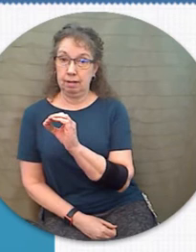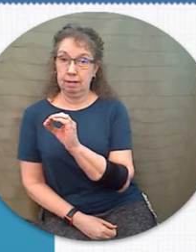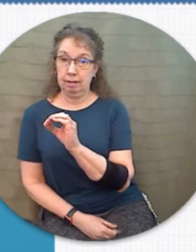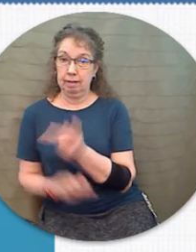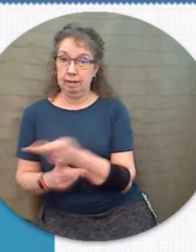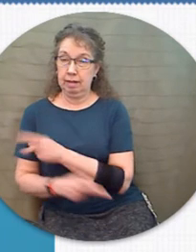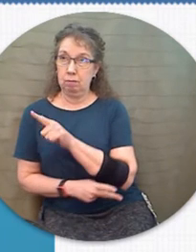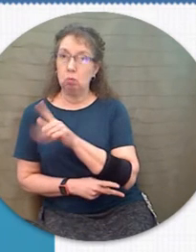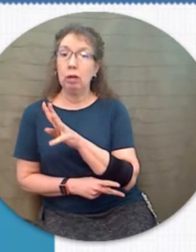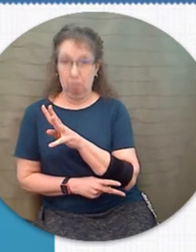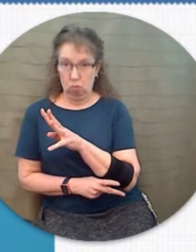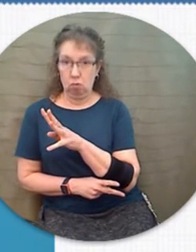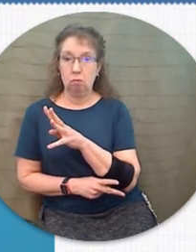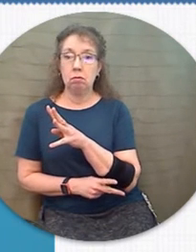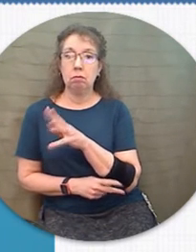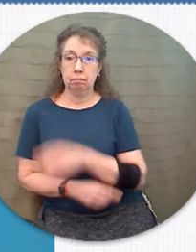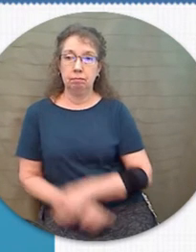times 24.